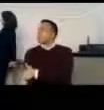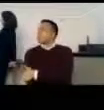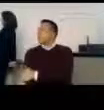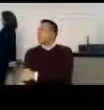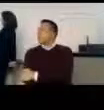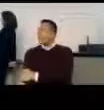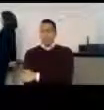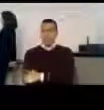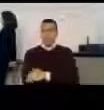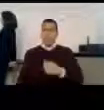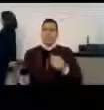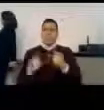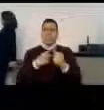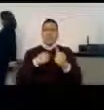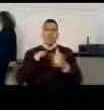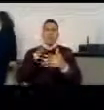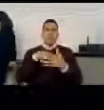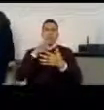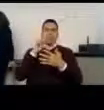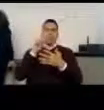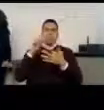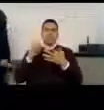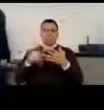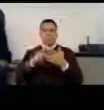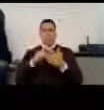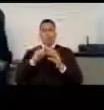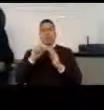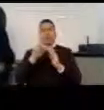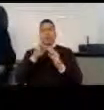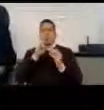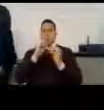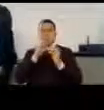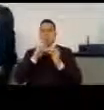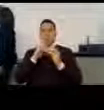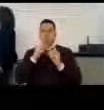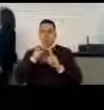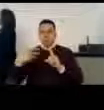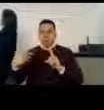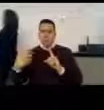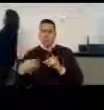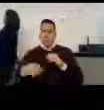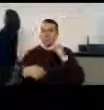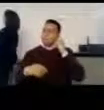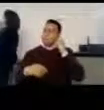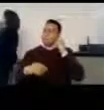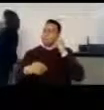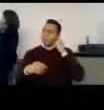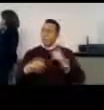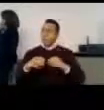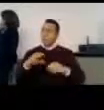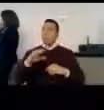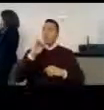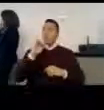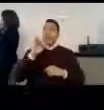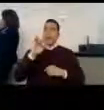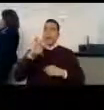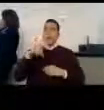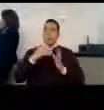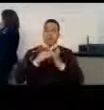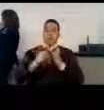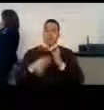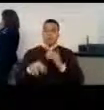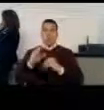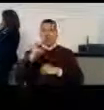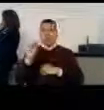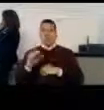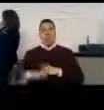Okay, so I'm going to get the highlights and then I'll go into detail. So the percentage of students with IEPs